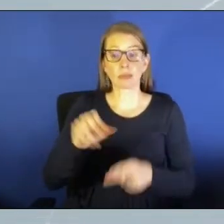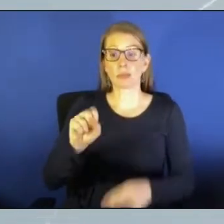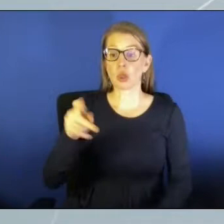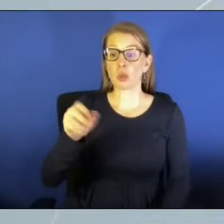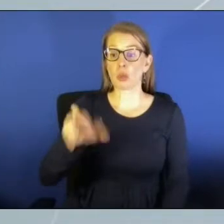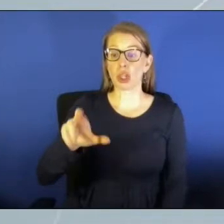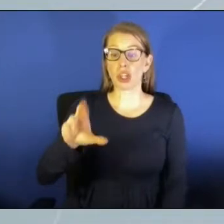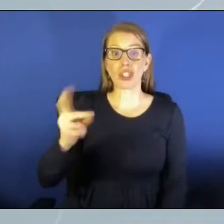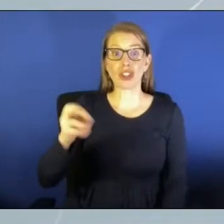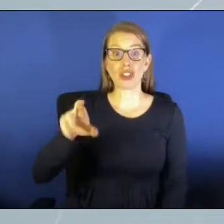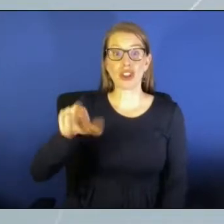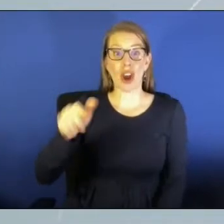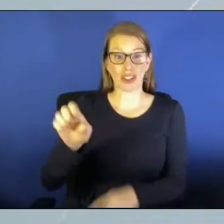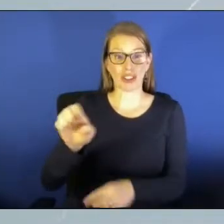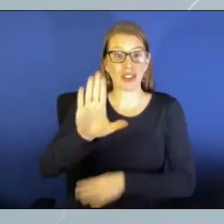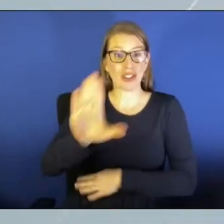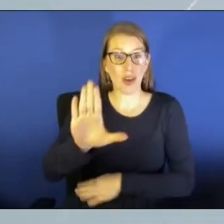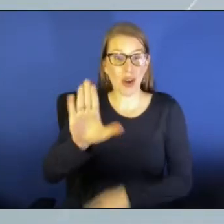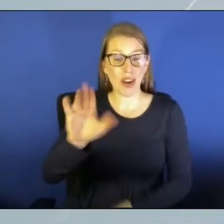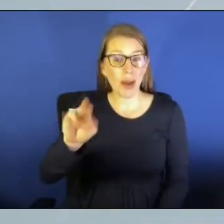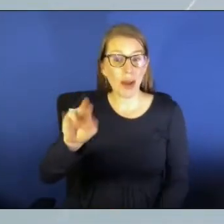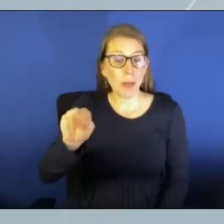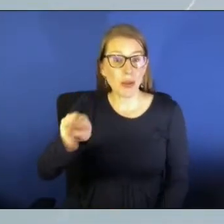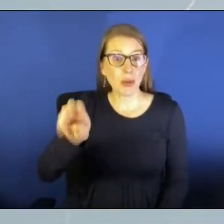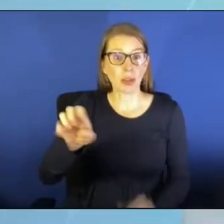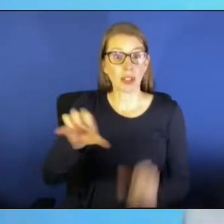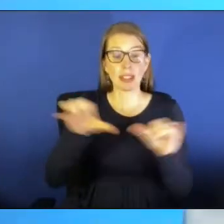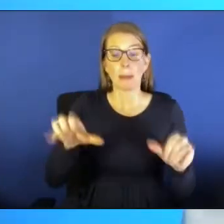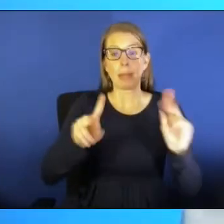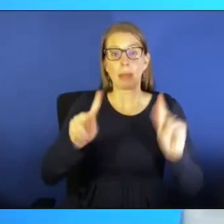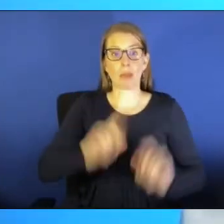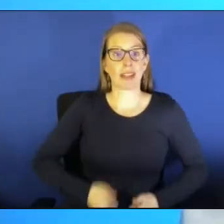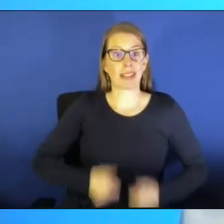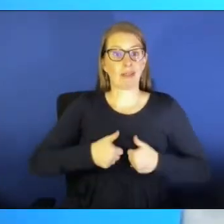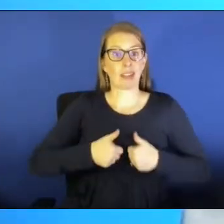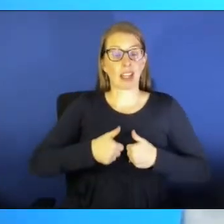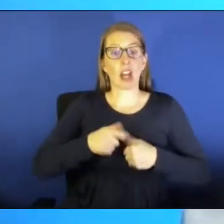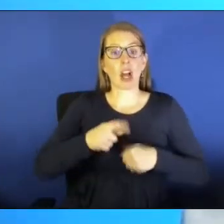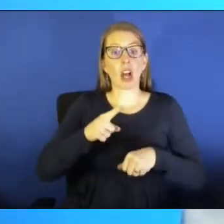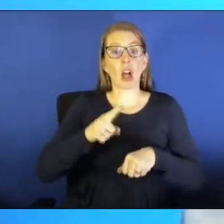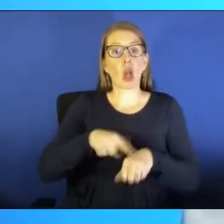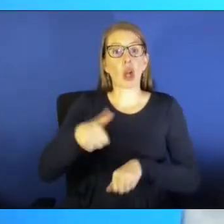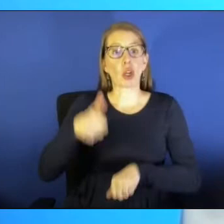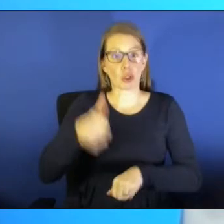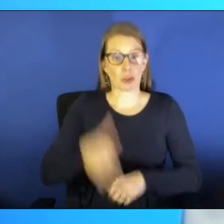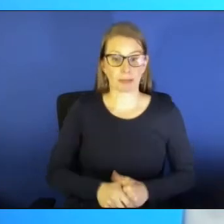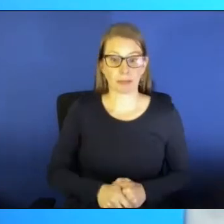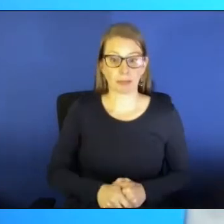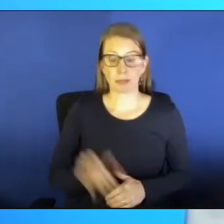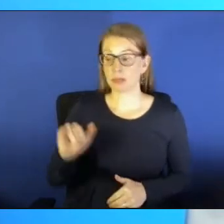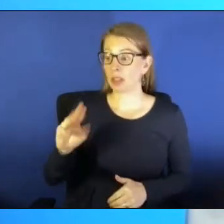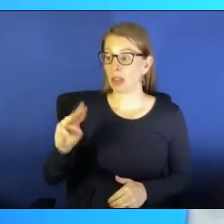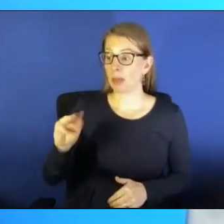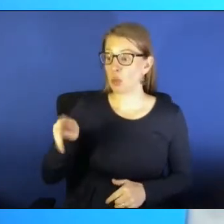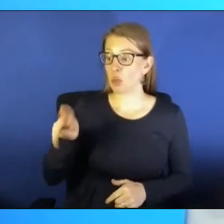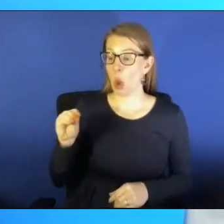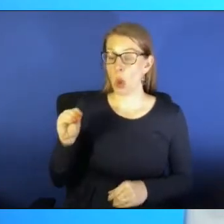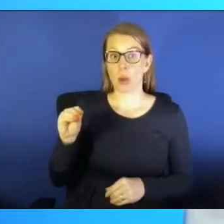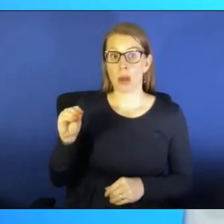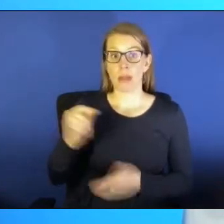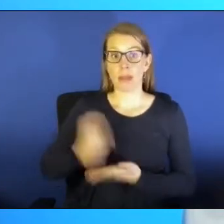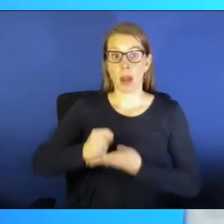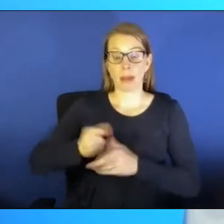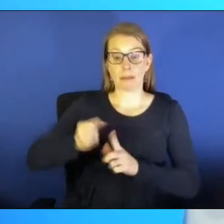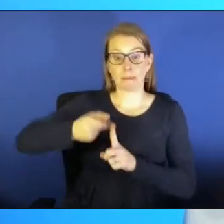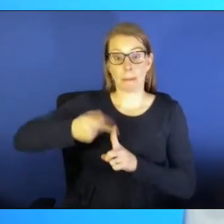immune system, people are living longer. Immunotherapy stimulates a person's own immune system to recognize